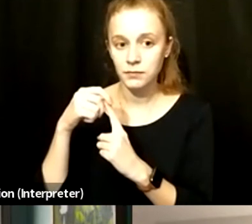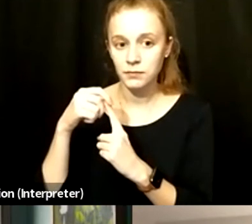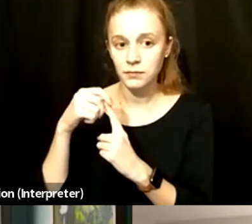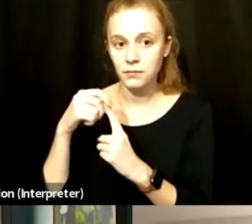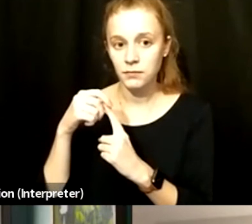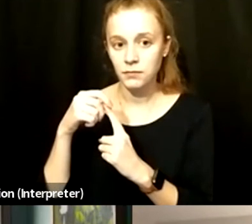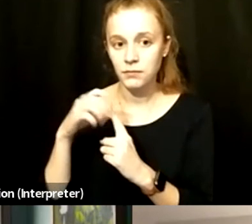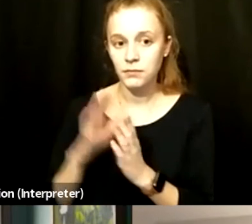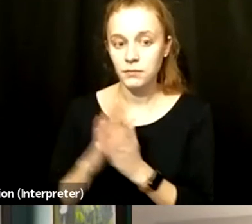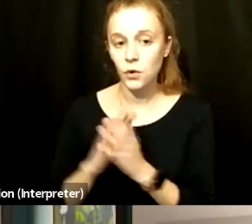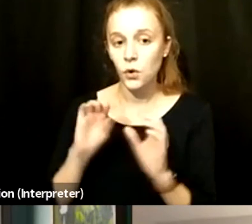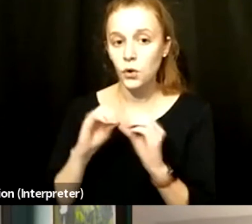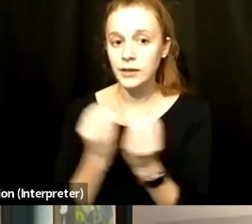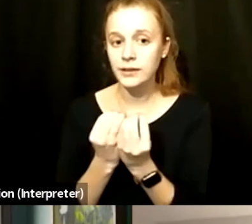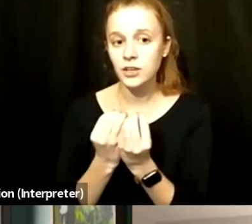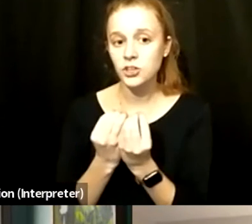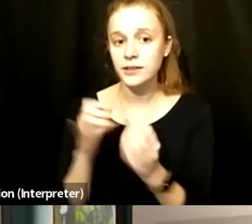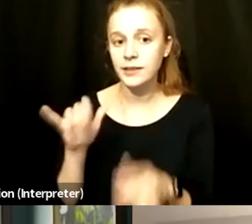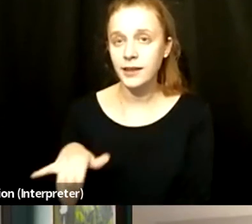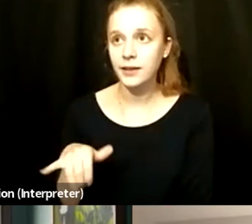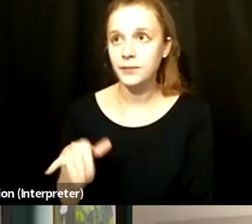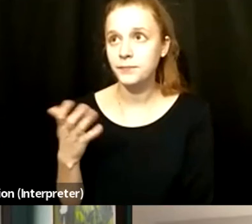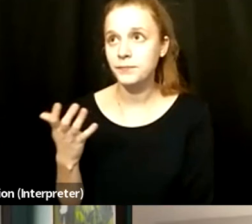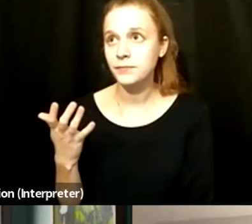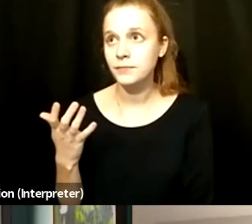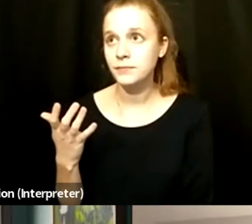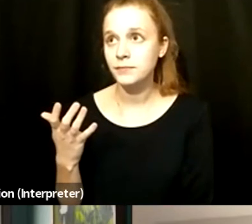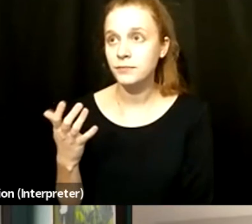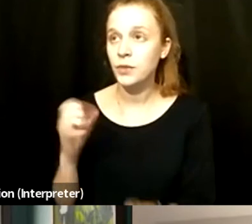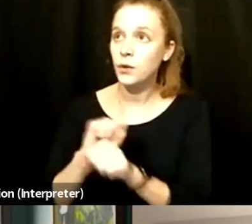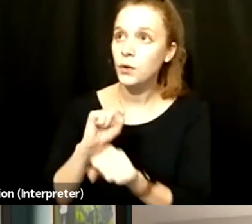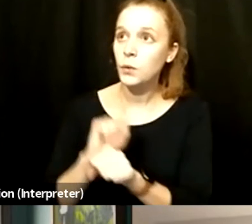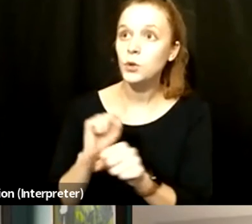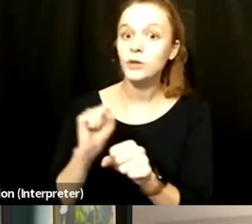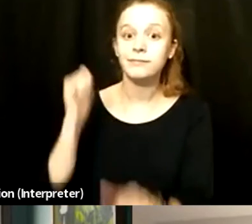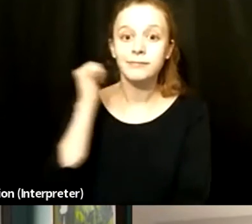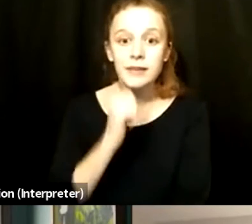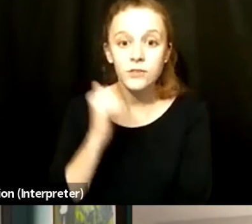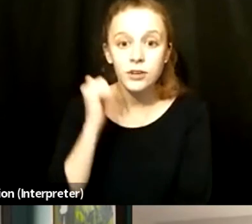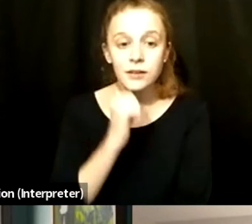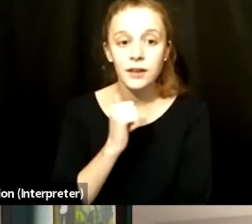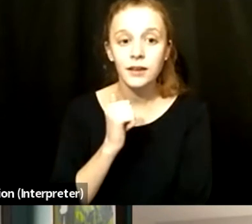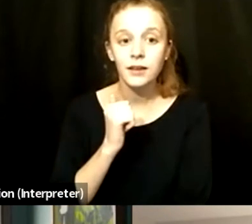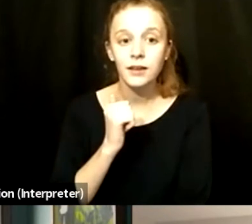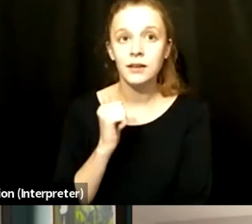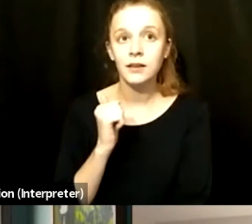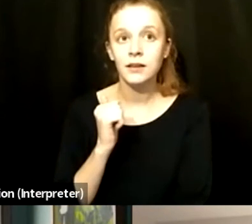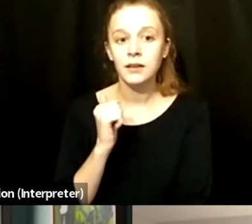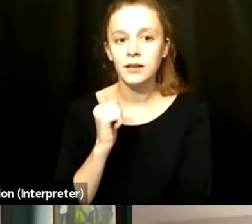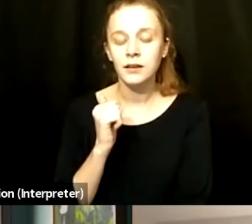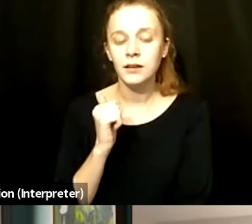organizations that are working every day, not only